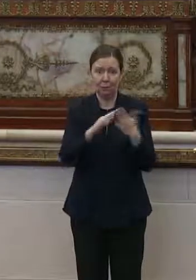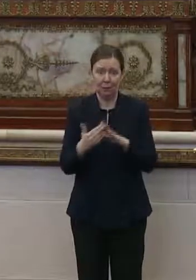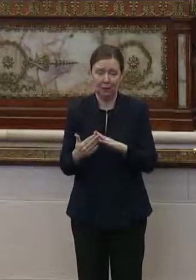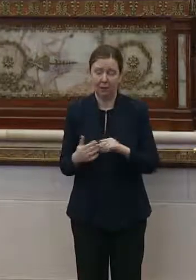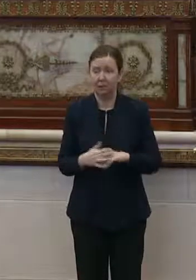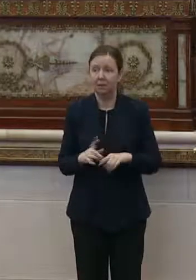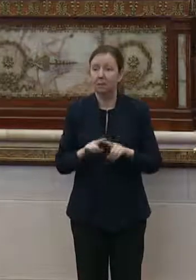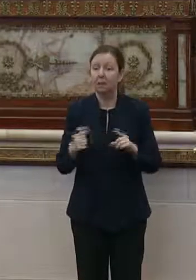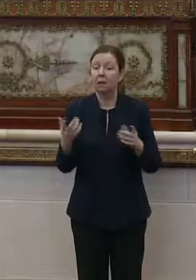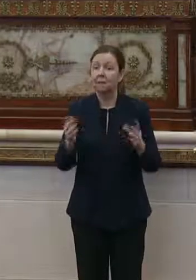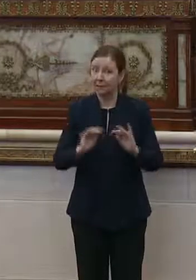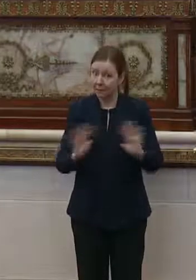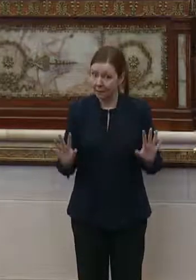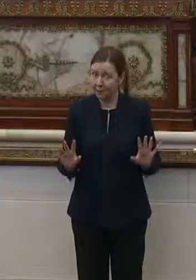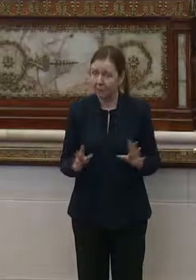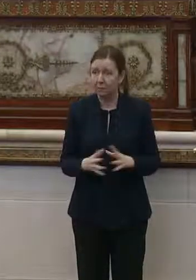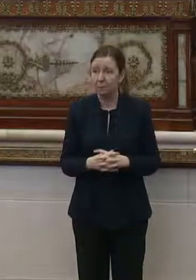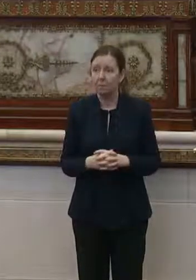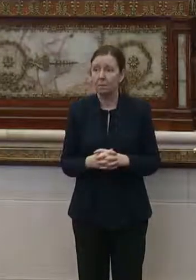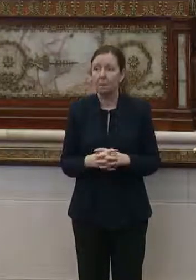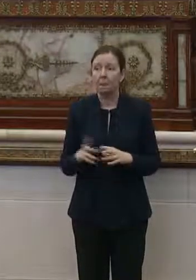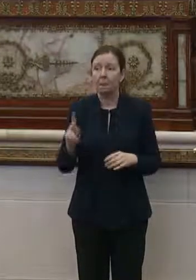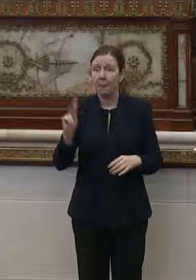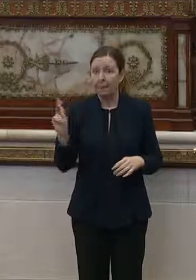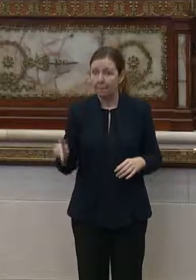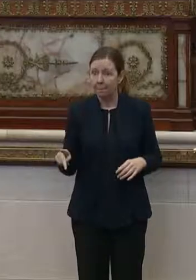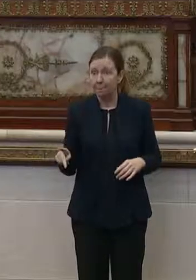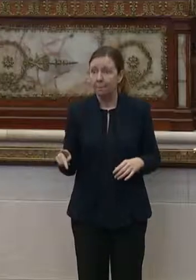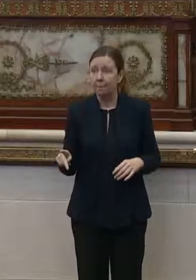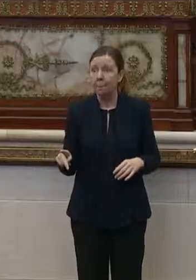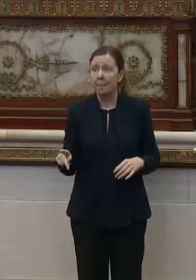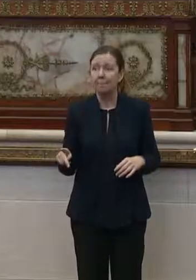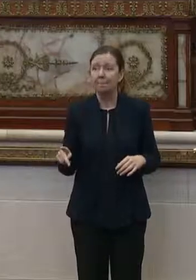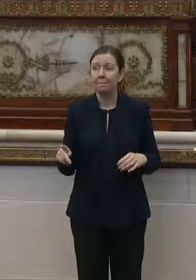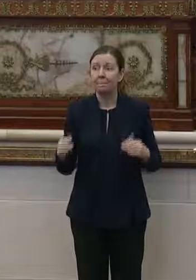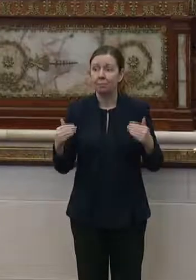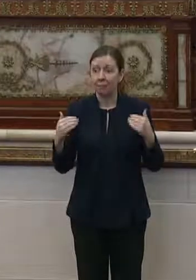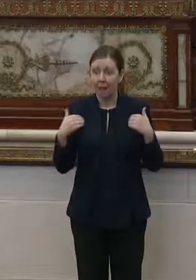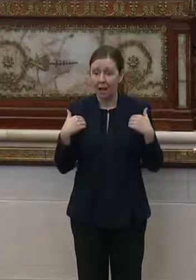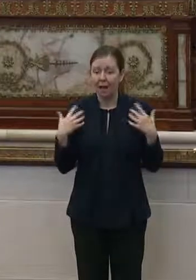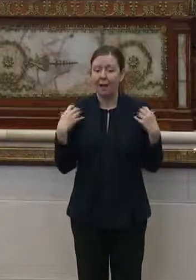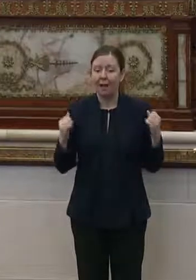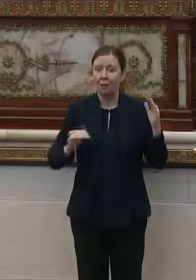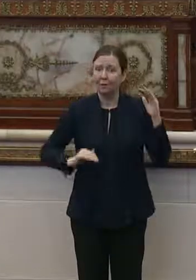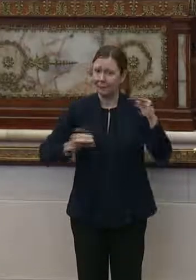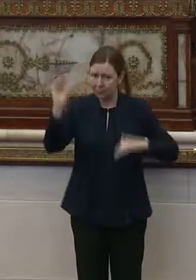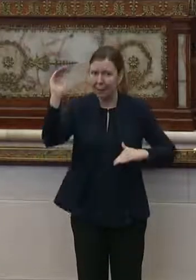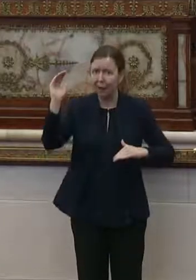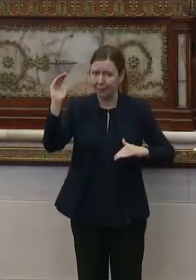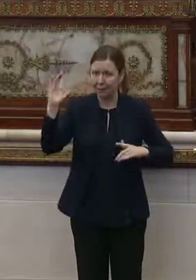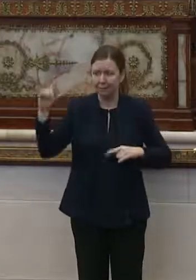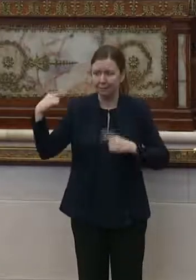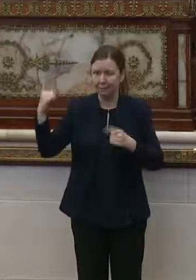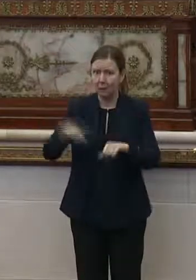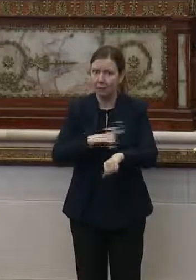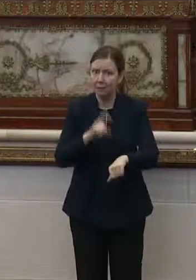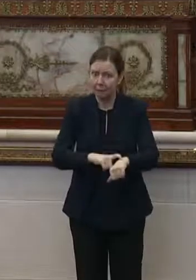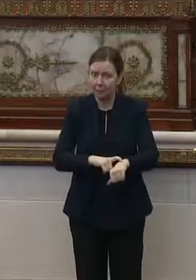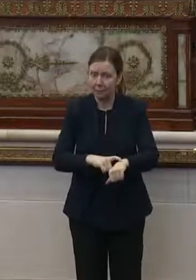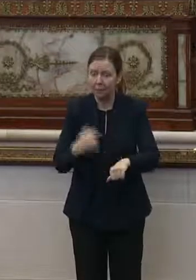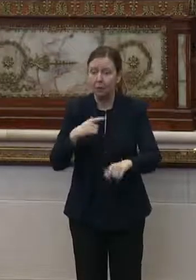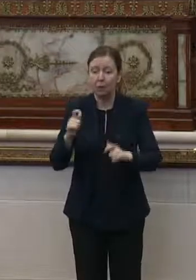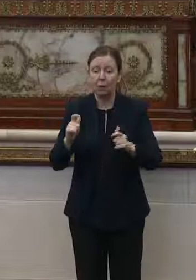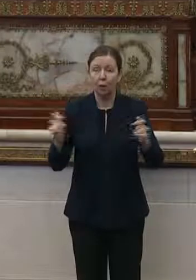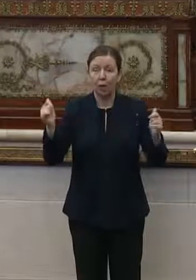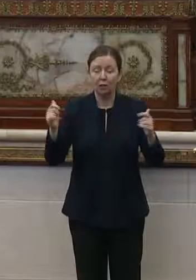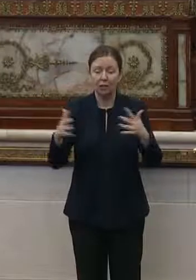want to also be clear that Philadelphia has had health disparities that have long existed. We are the largest